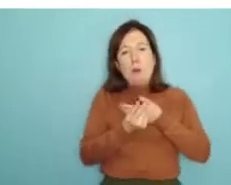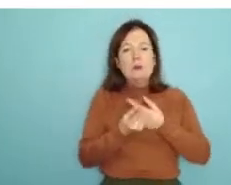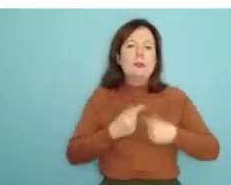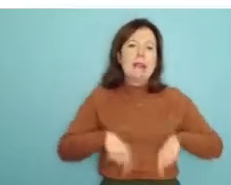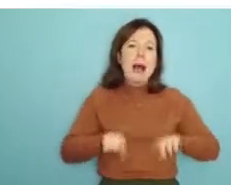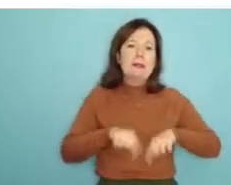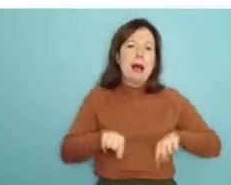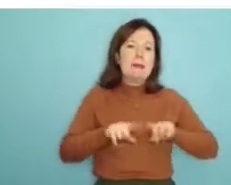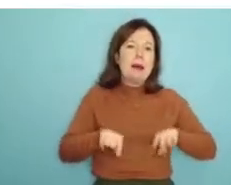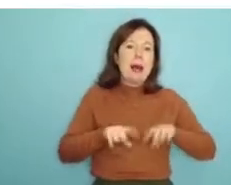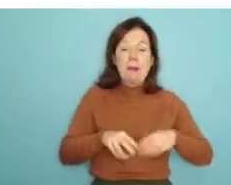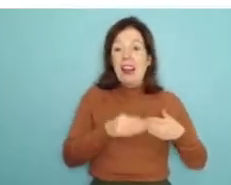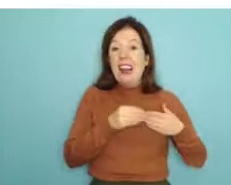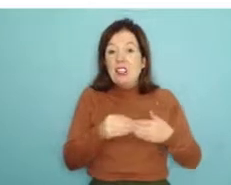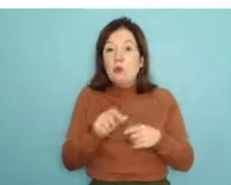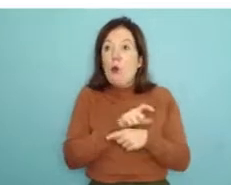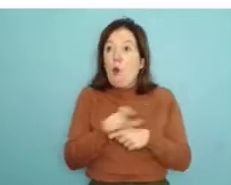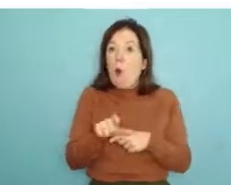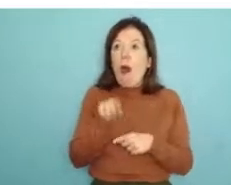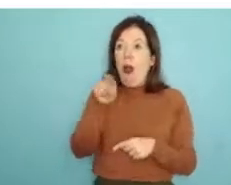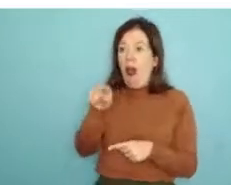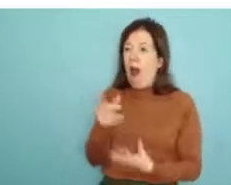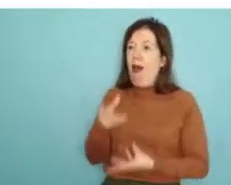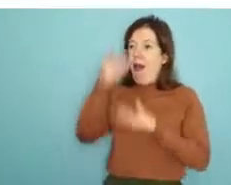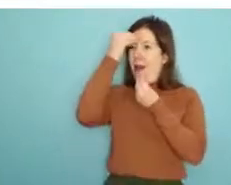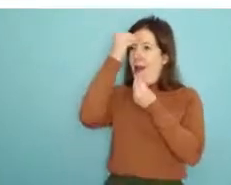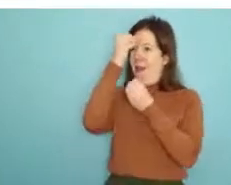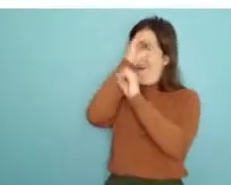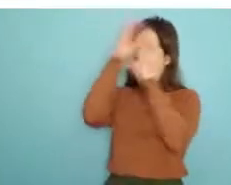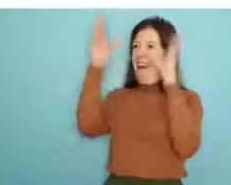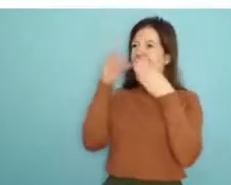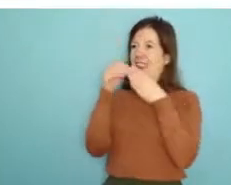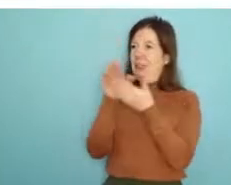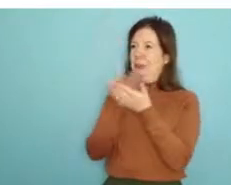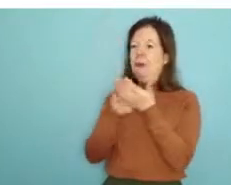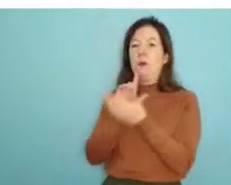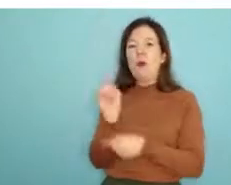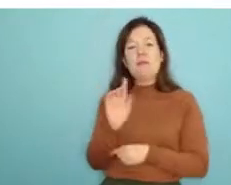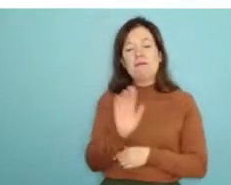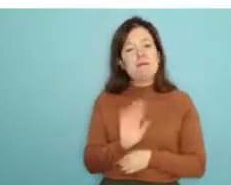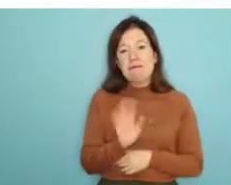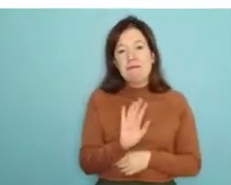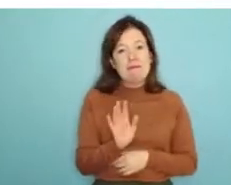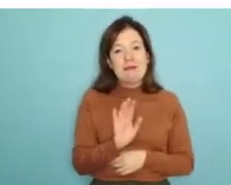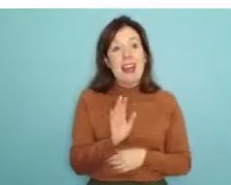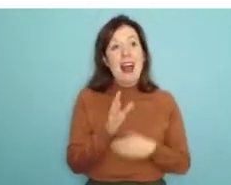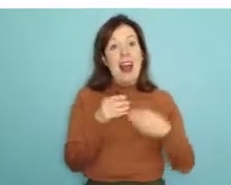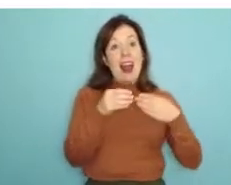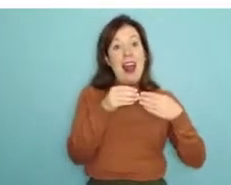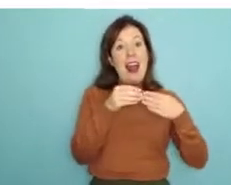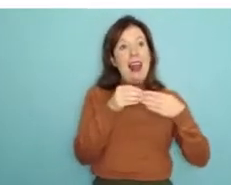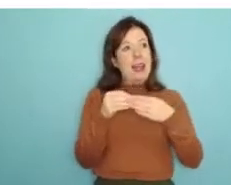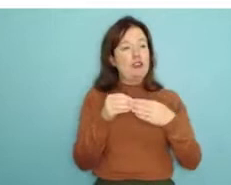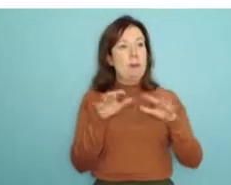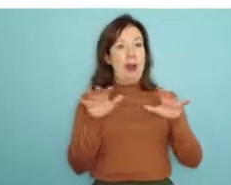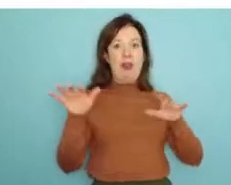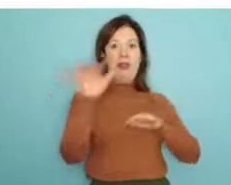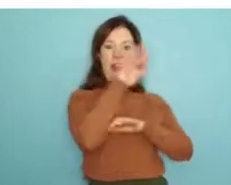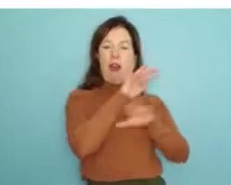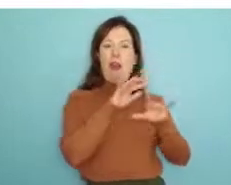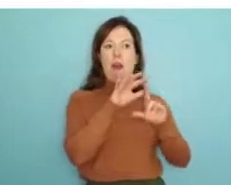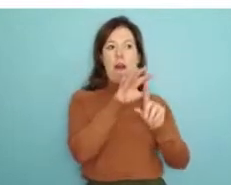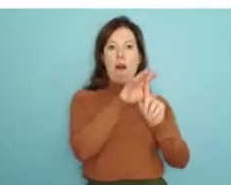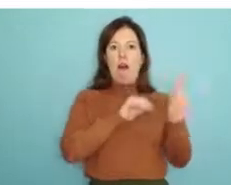leadership course in order to gain a better understanding of leadership. You need to look at the leadership going on around you